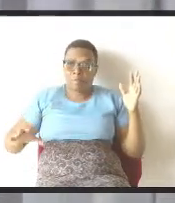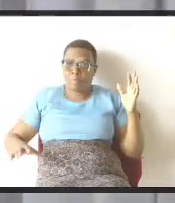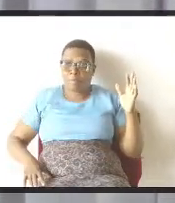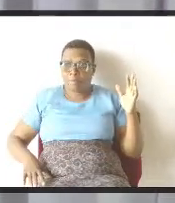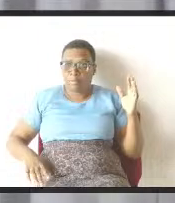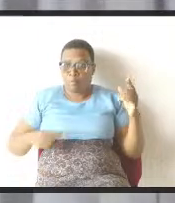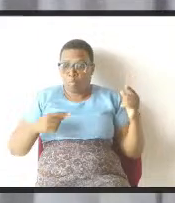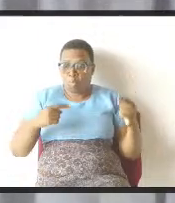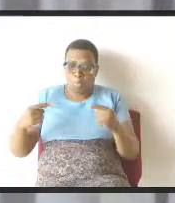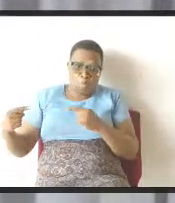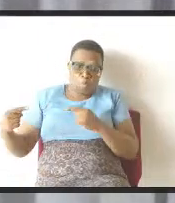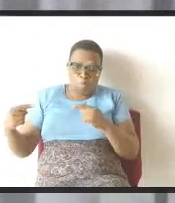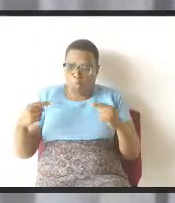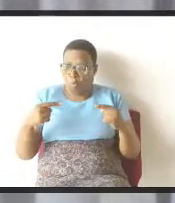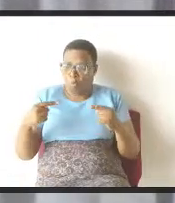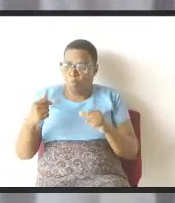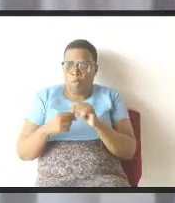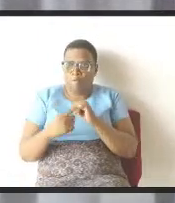It's an active,